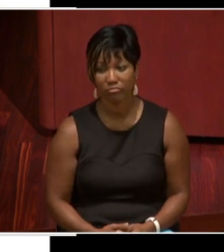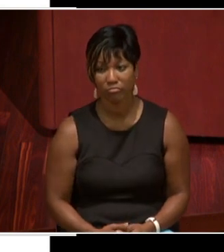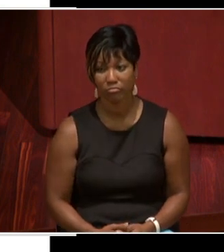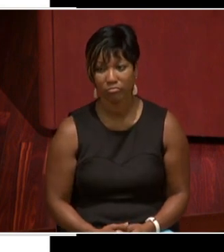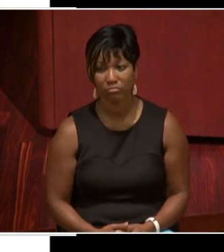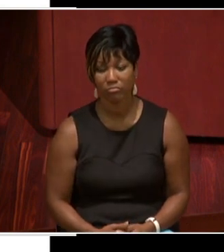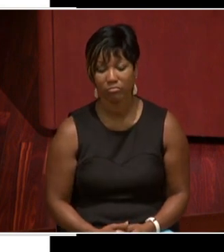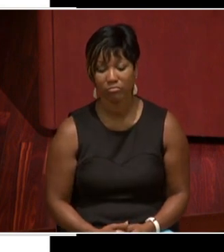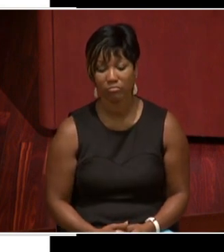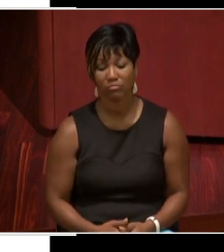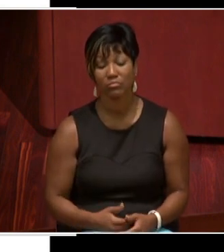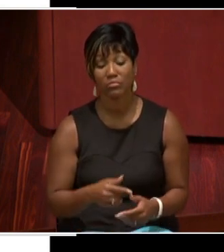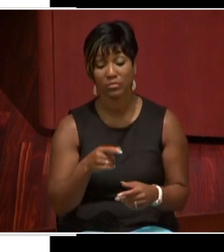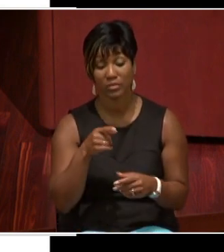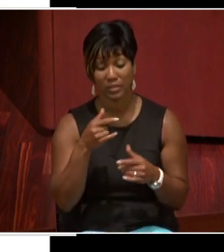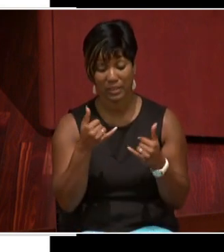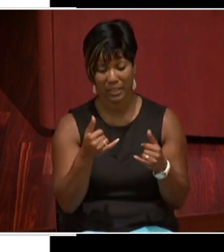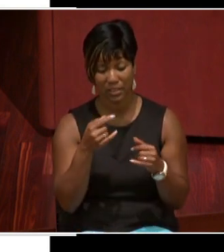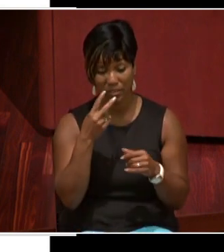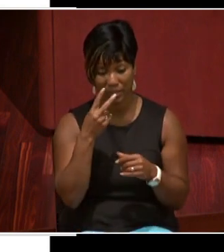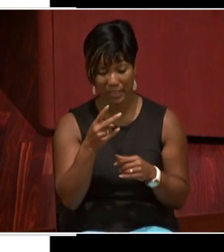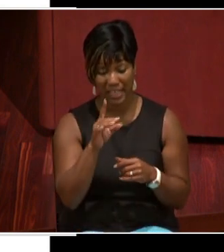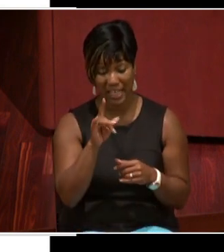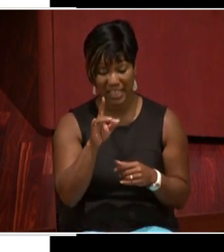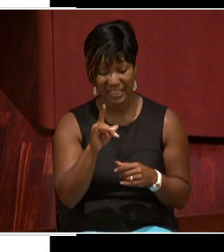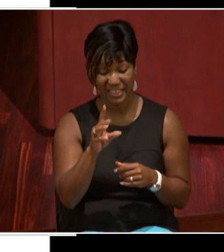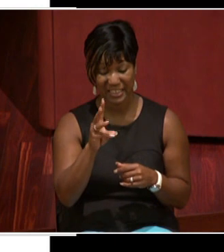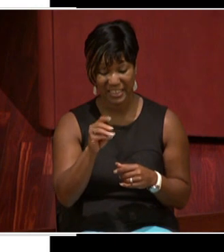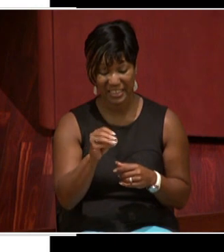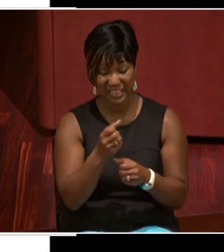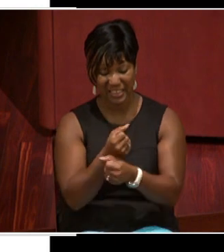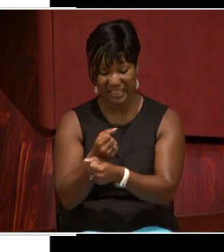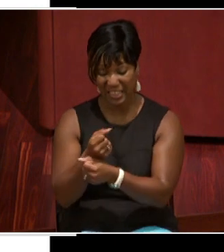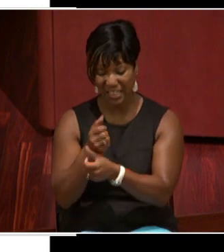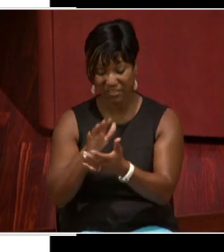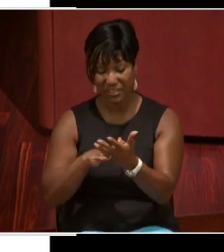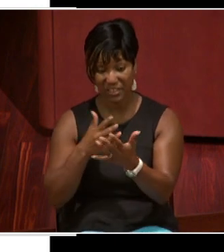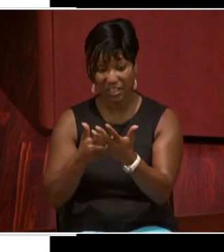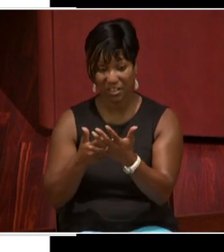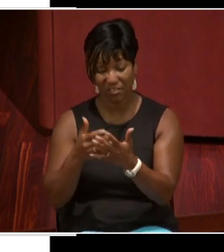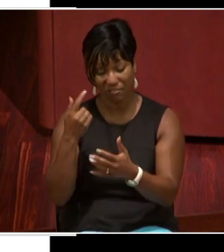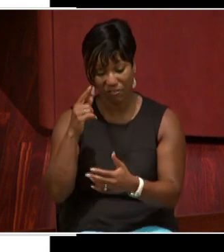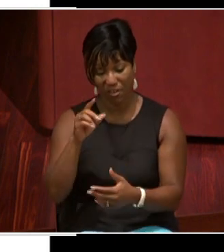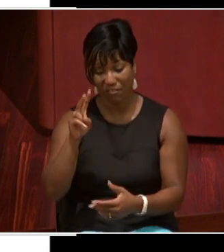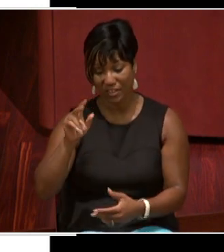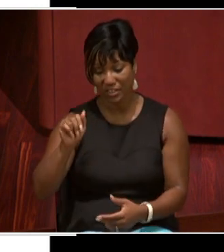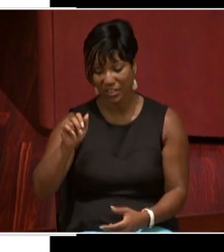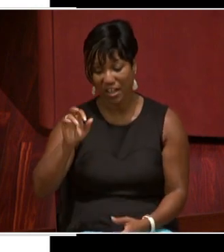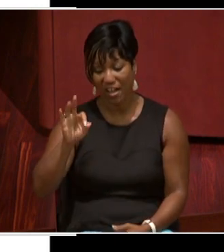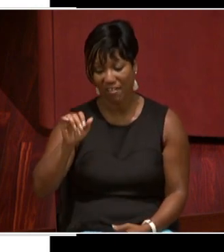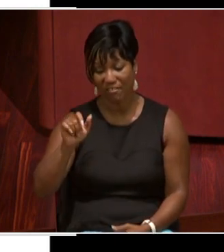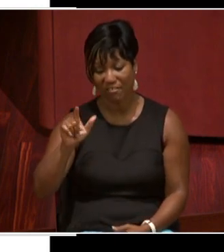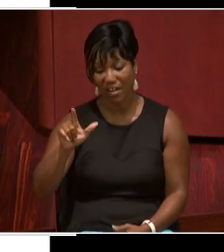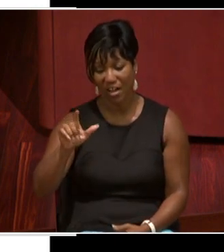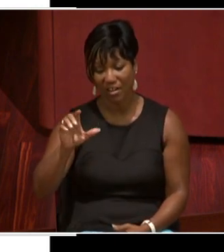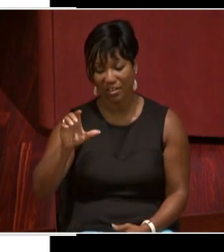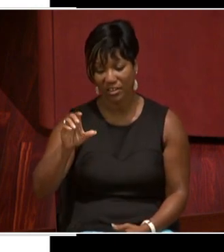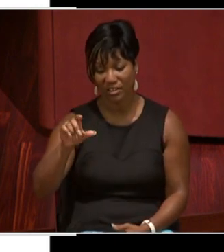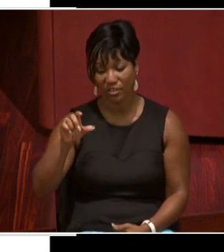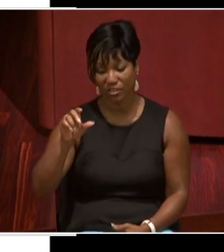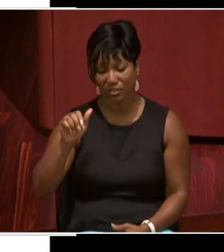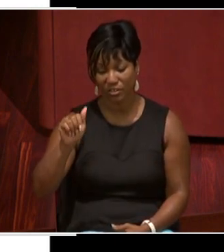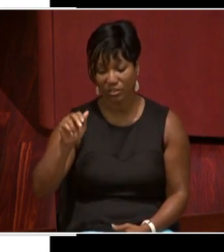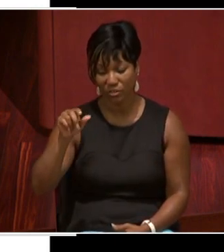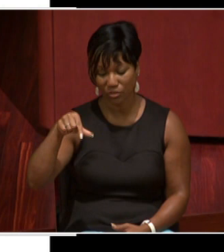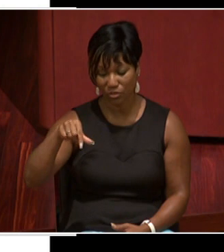Up on the screen, we have an 1860 slave schedule for Fauquier County, Virginia. The purple arrow is